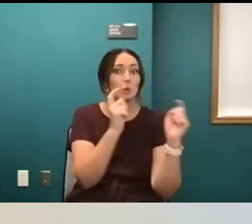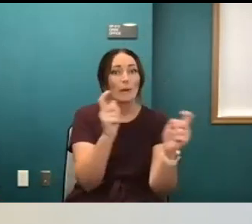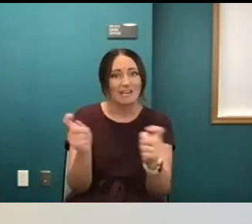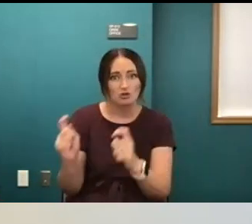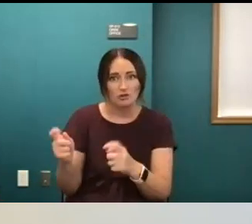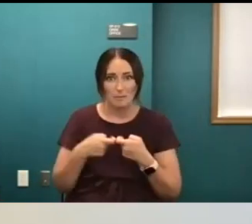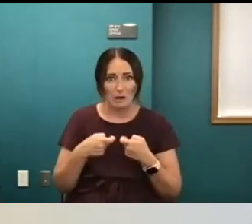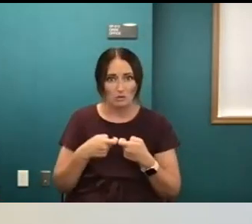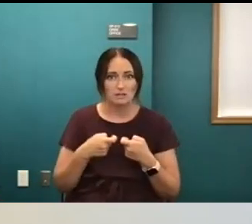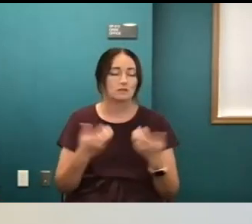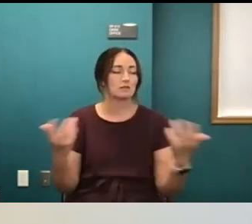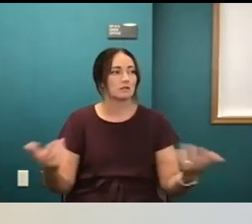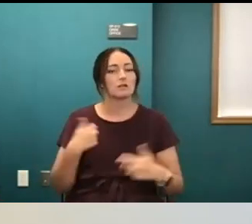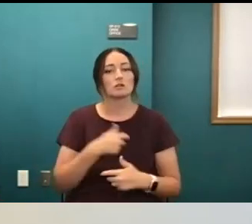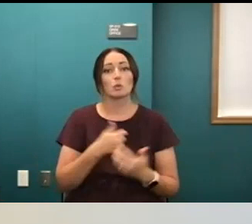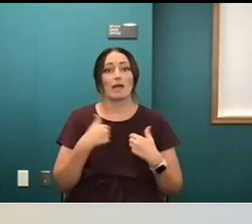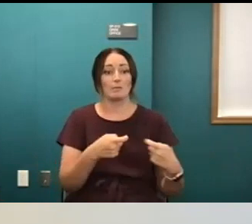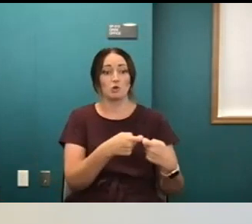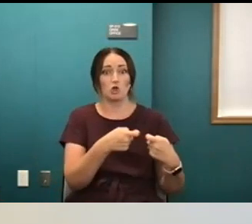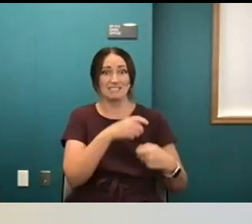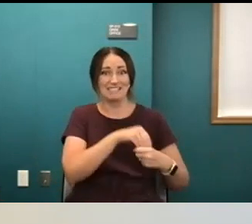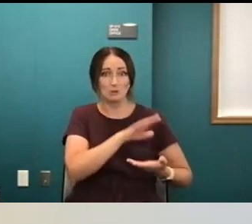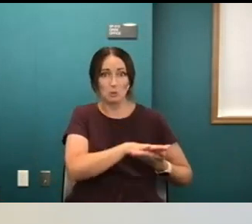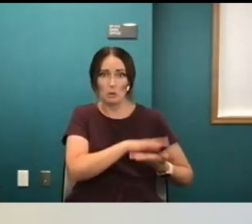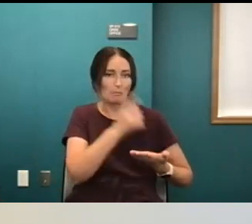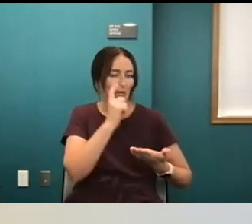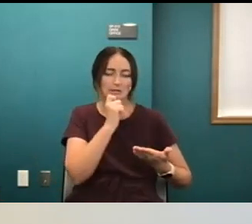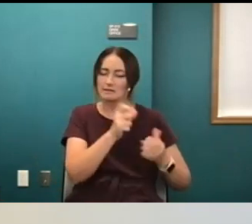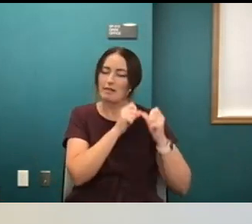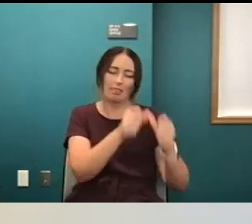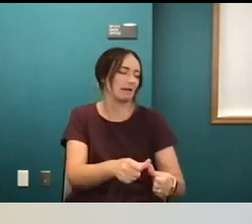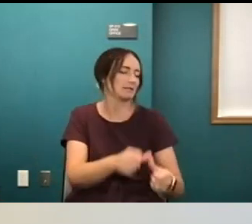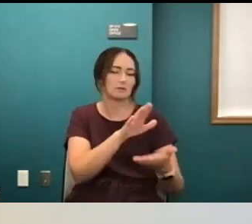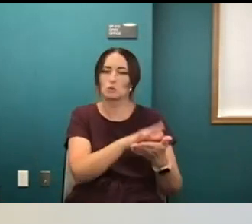to. And so we have batteries charging at the school because they do not last the whole school day.